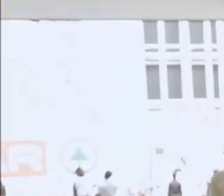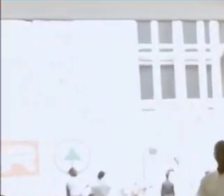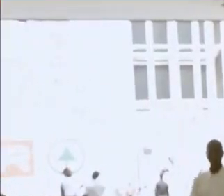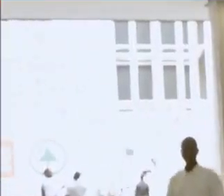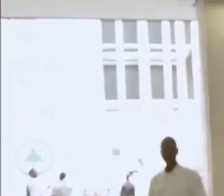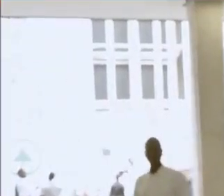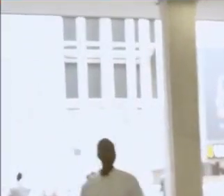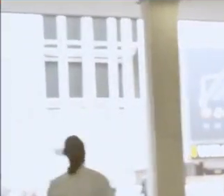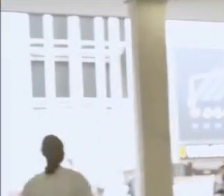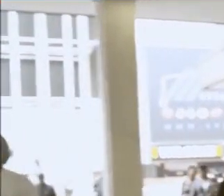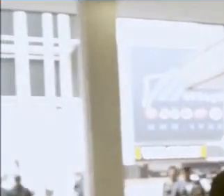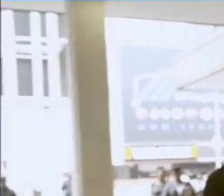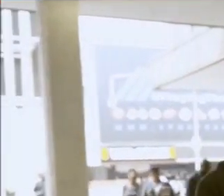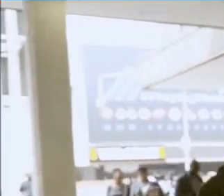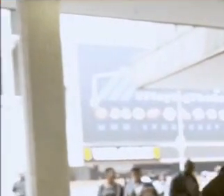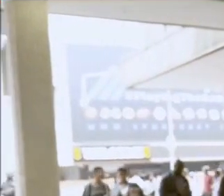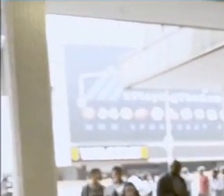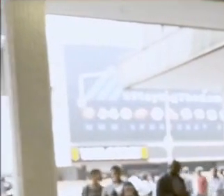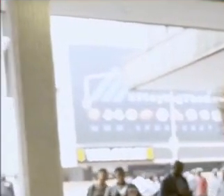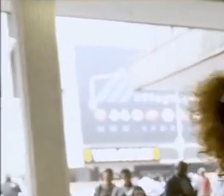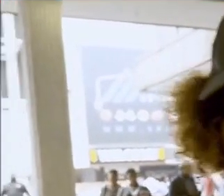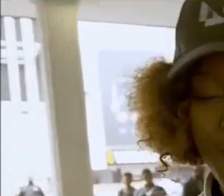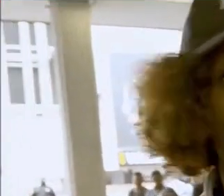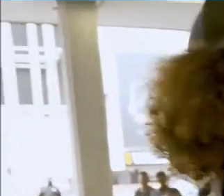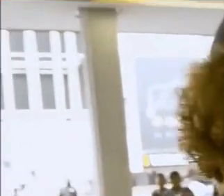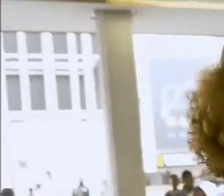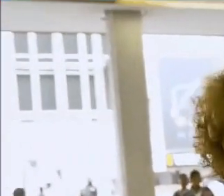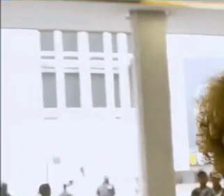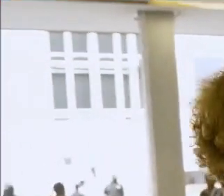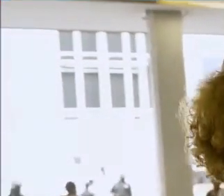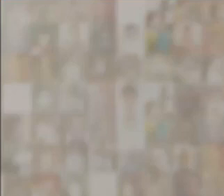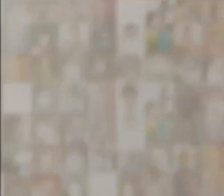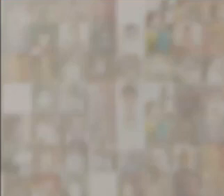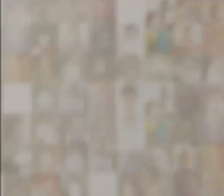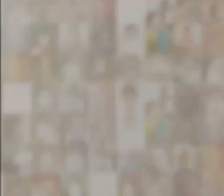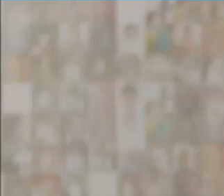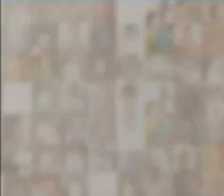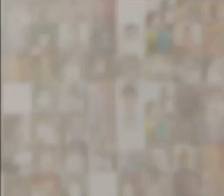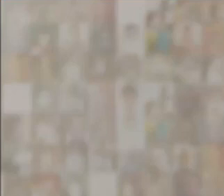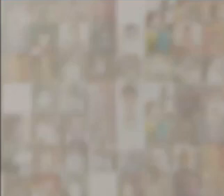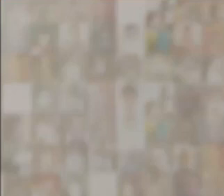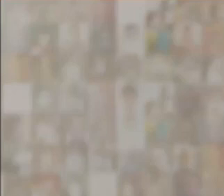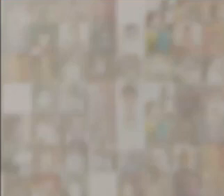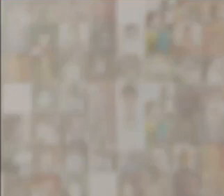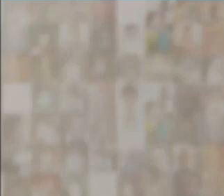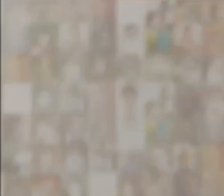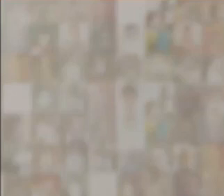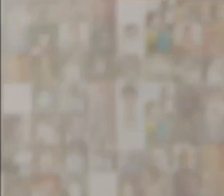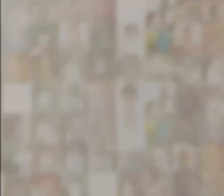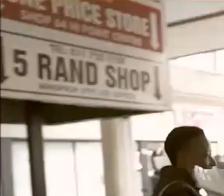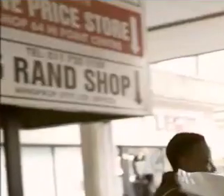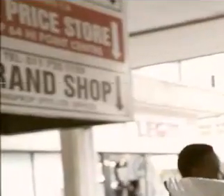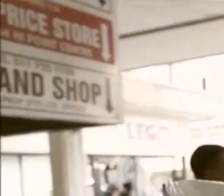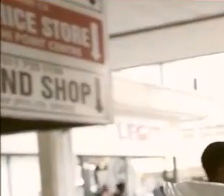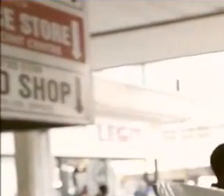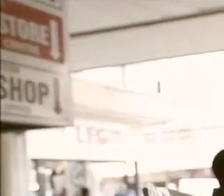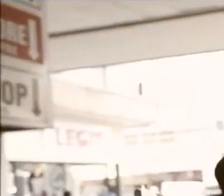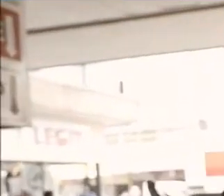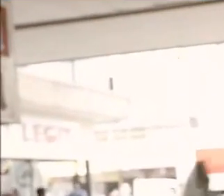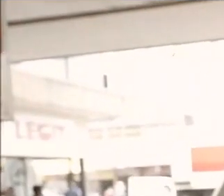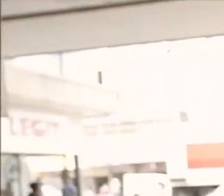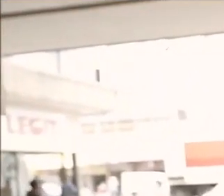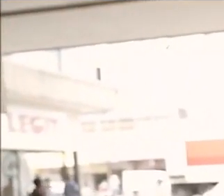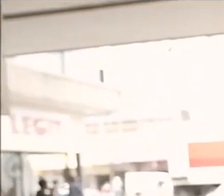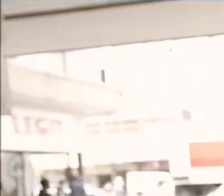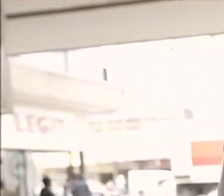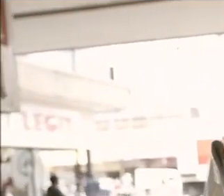HIV self-testing. Ozani, come test yourself on site. Millions don't want to get tested in a facility. Millions are prevented